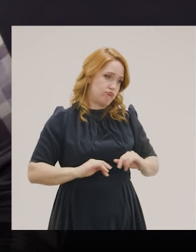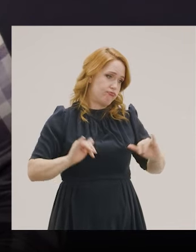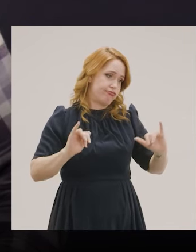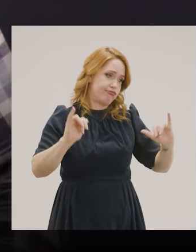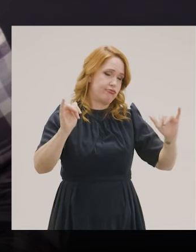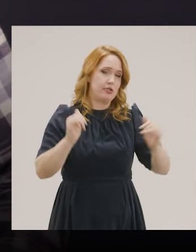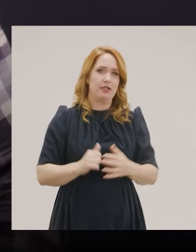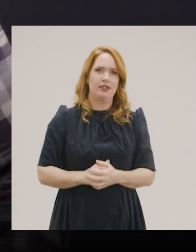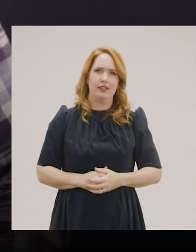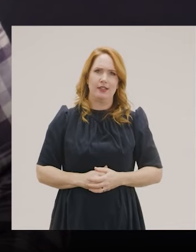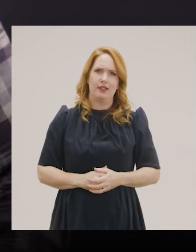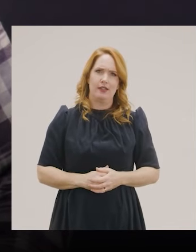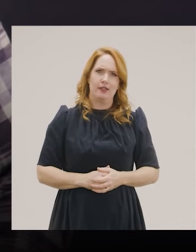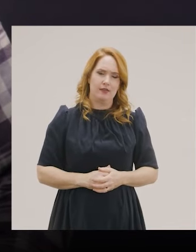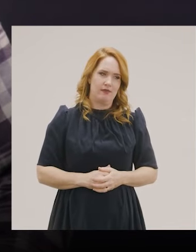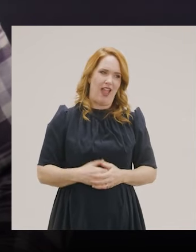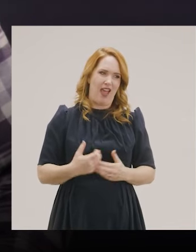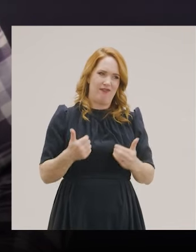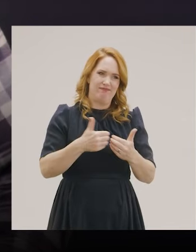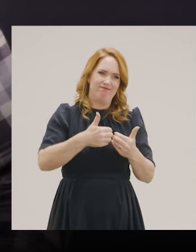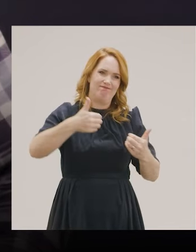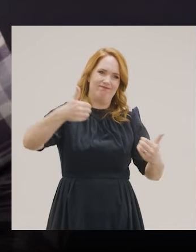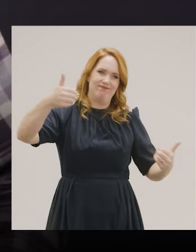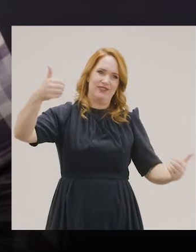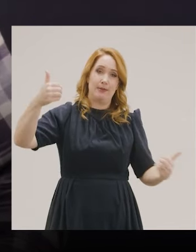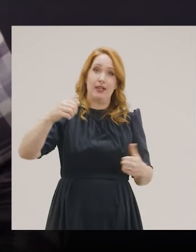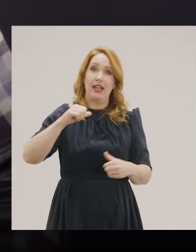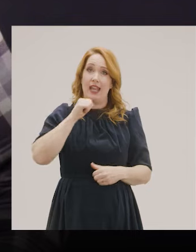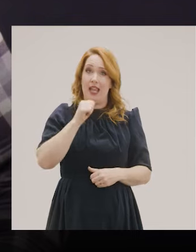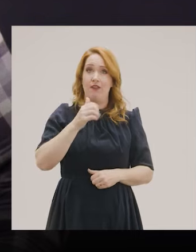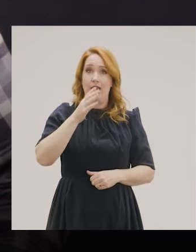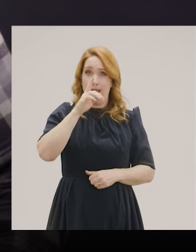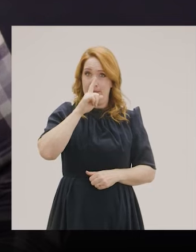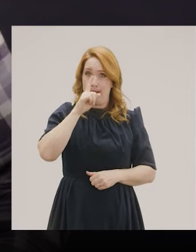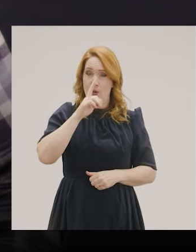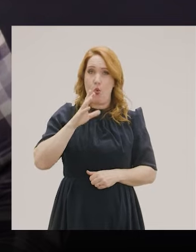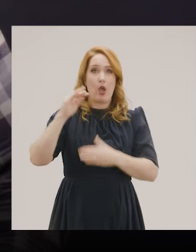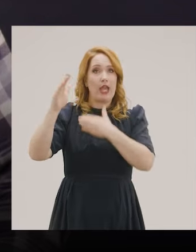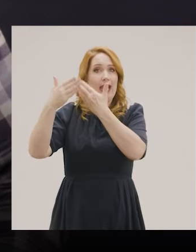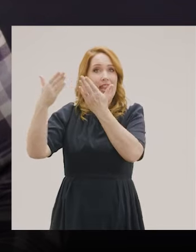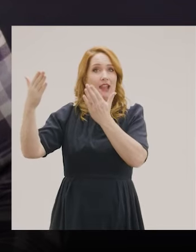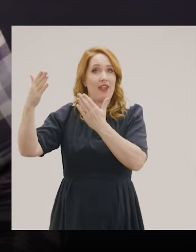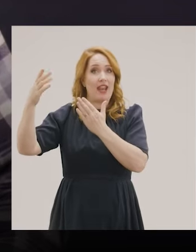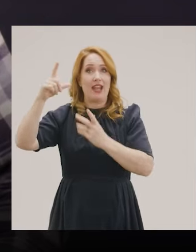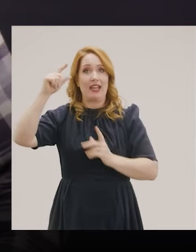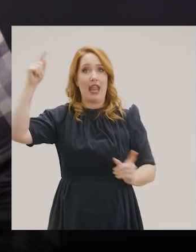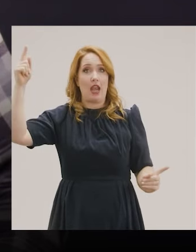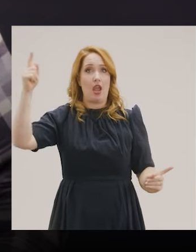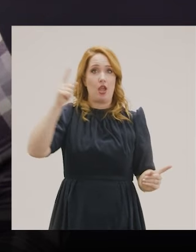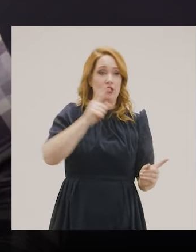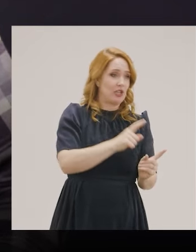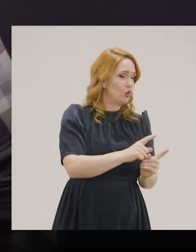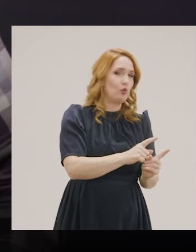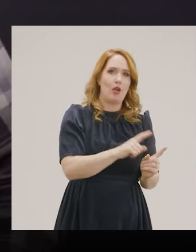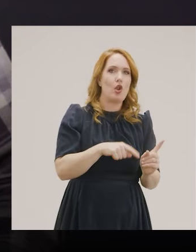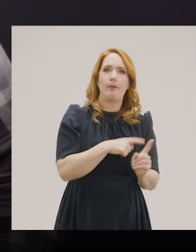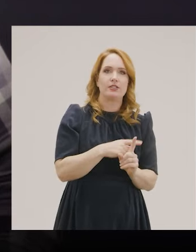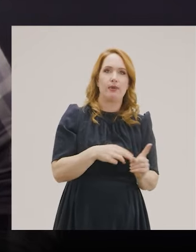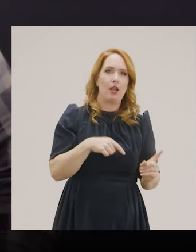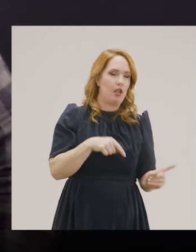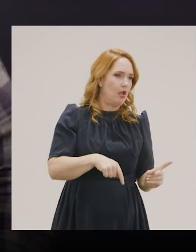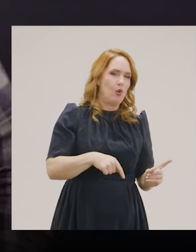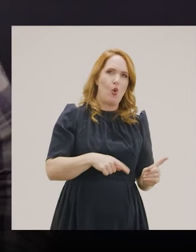agony. And besides all of this, between us and you is a great chasm that has been fixed so that those who want to go from here to you cannot,